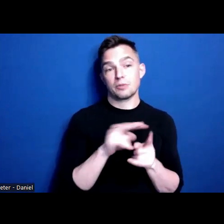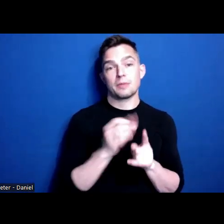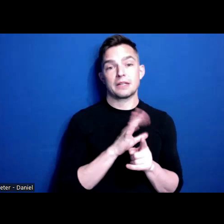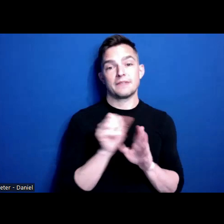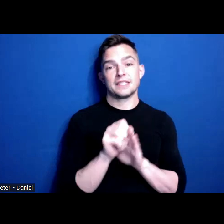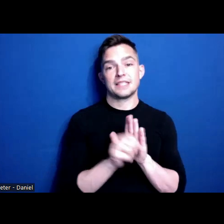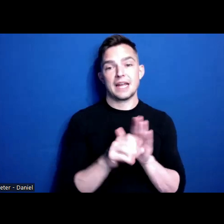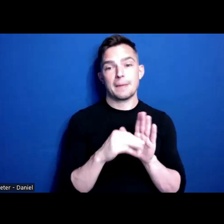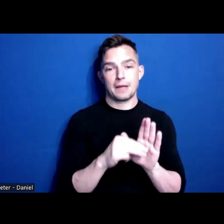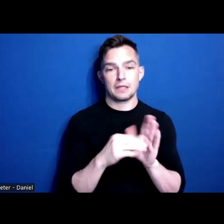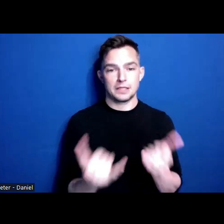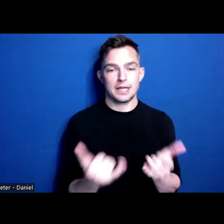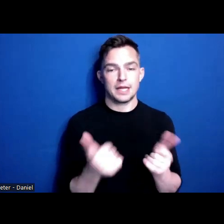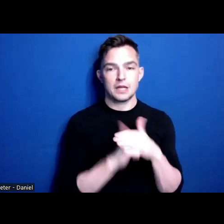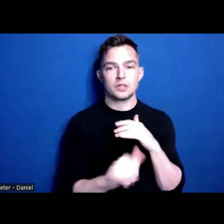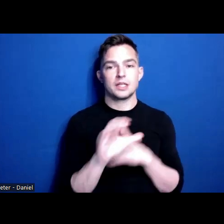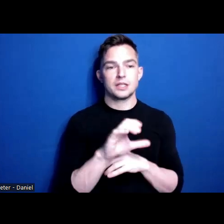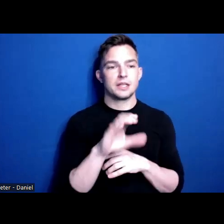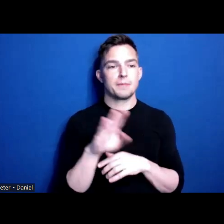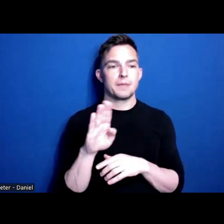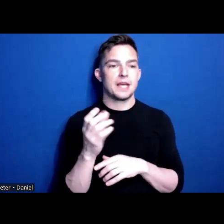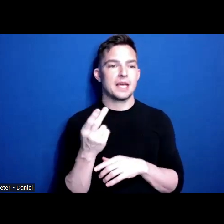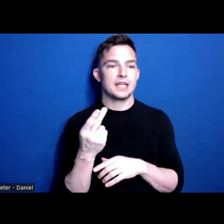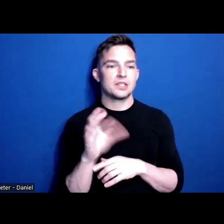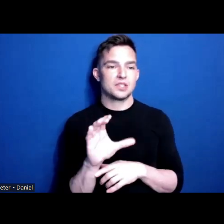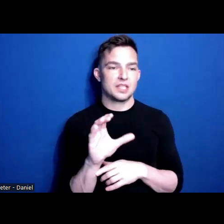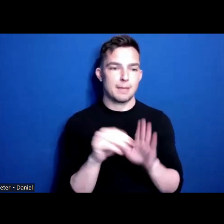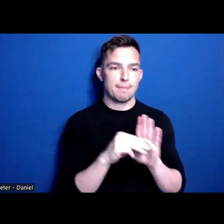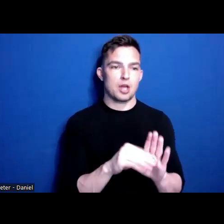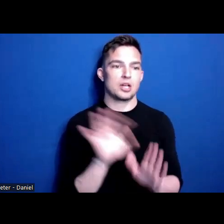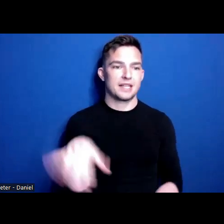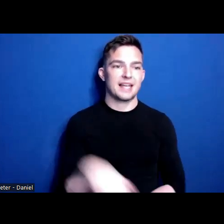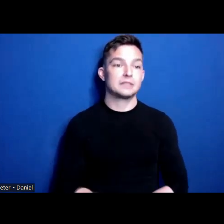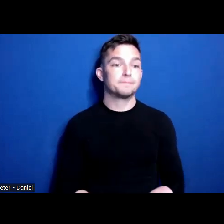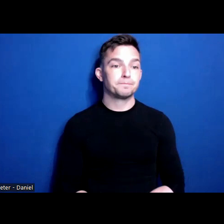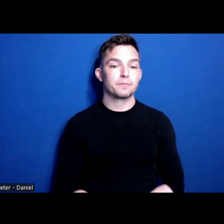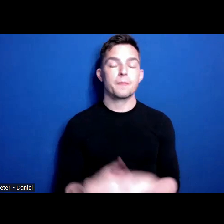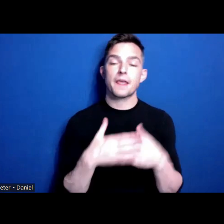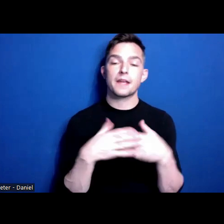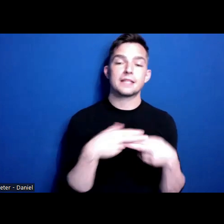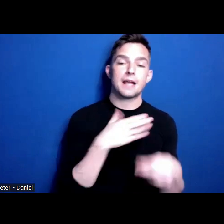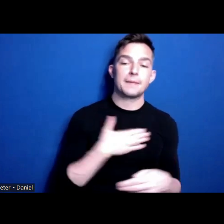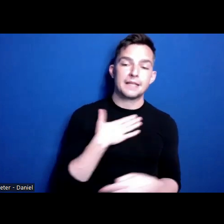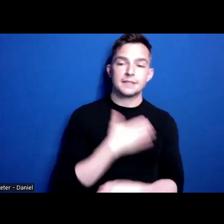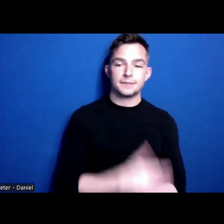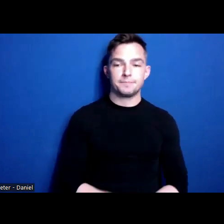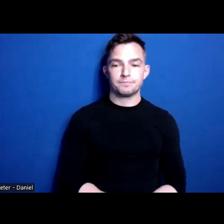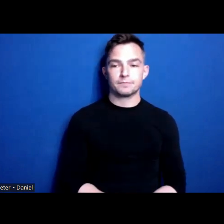model to date under the CCBHC model. Next slide, please.